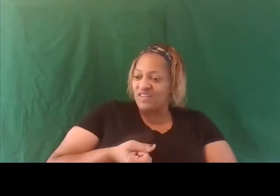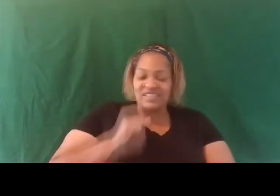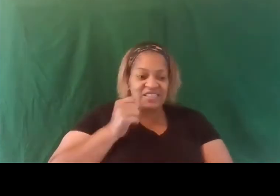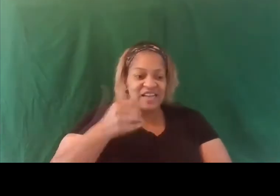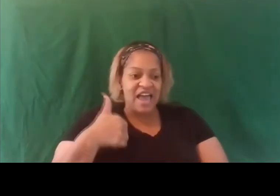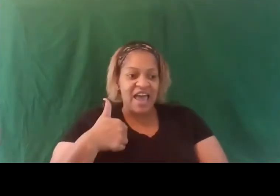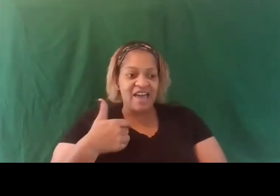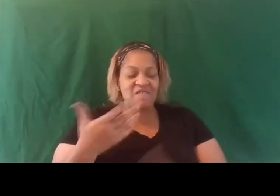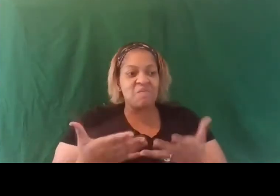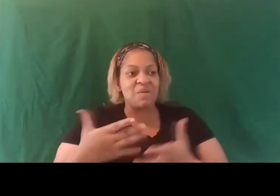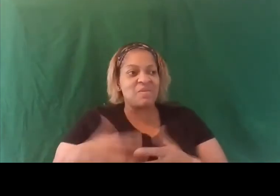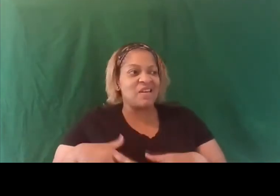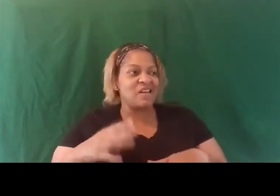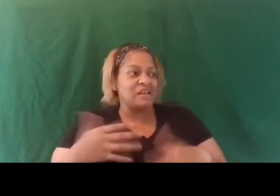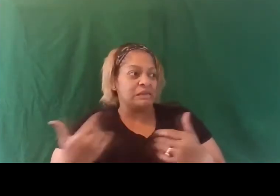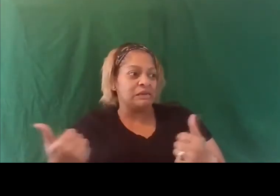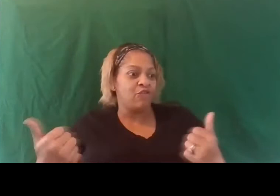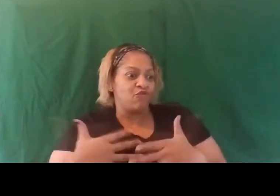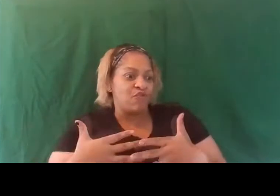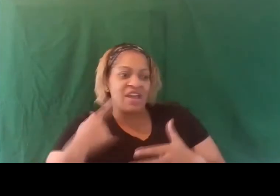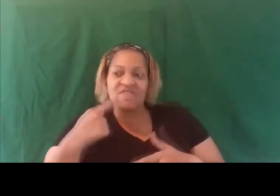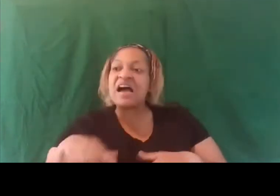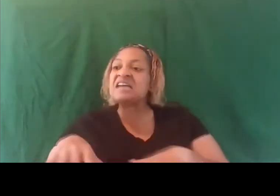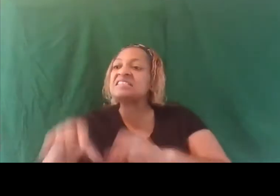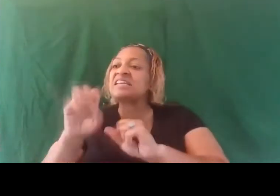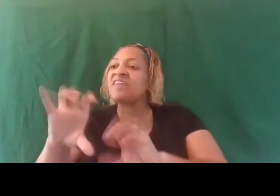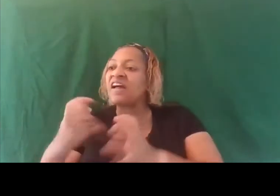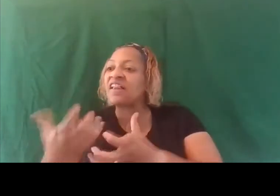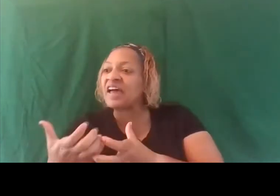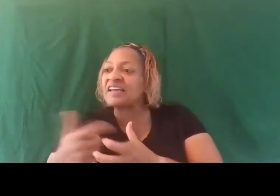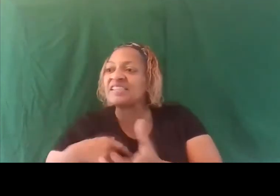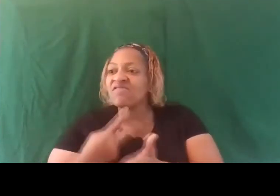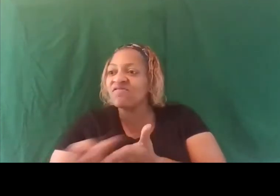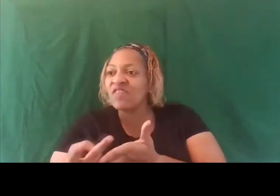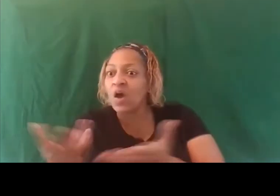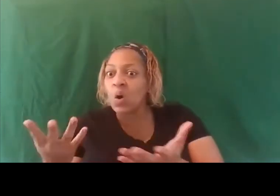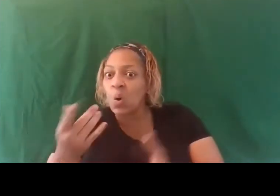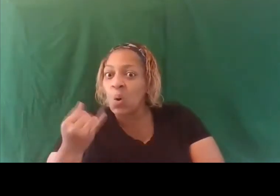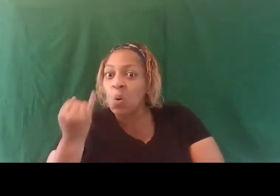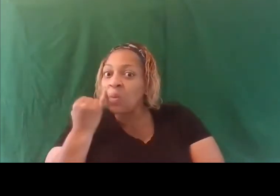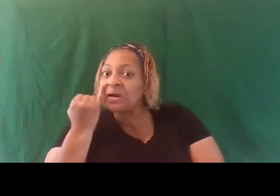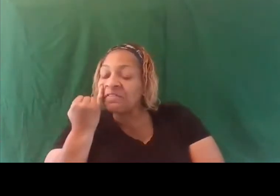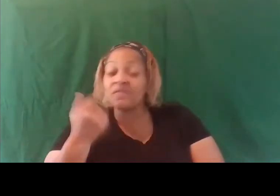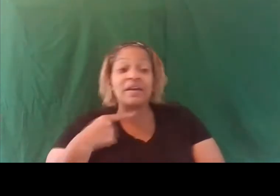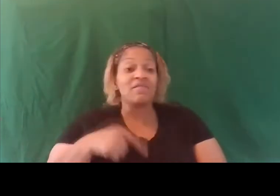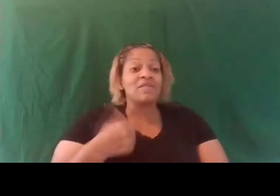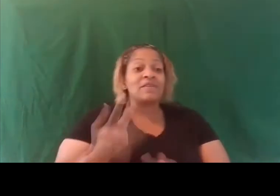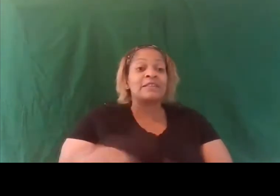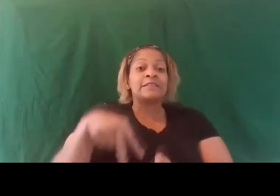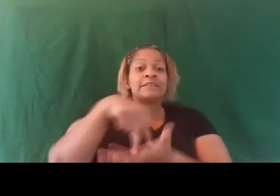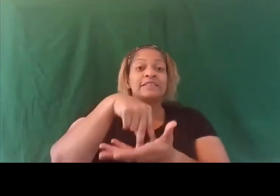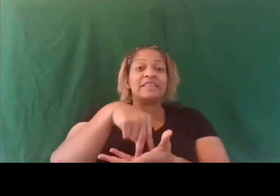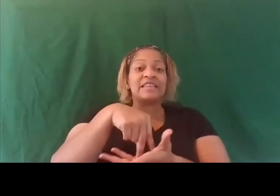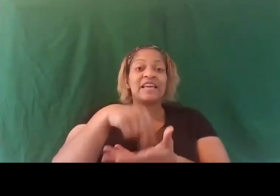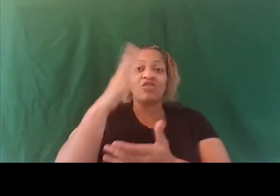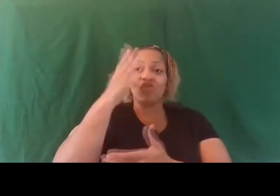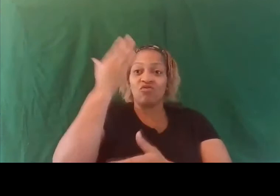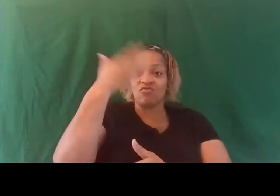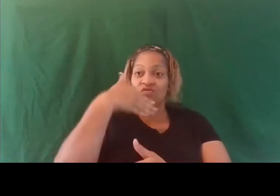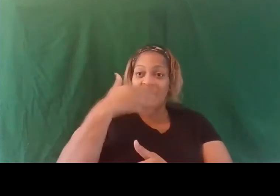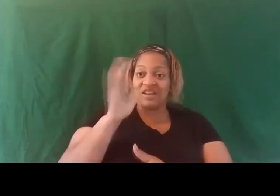take that class, well, what if I fail? If I stand up and give a speech, what if I fail? What if they don't like me? What if I don't get enough likes on